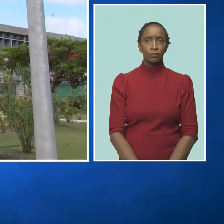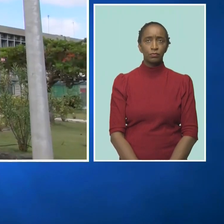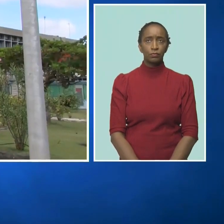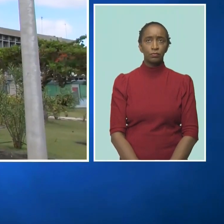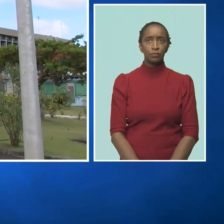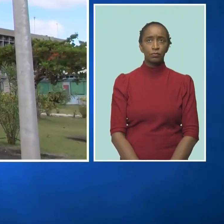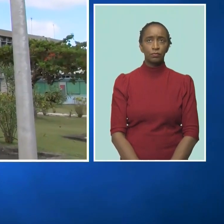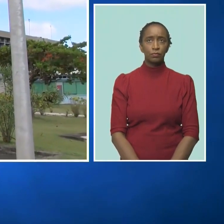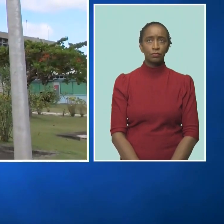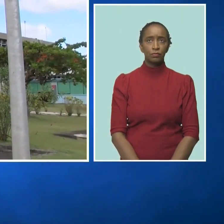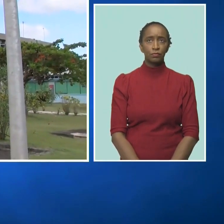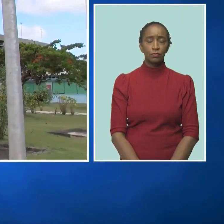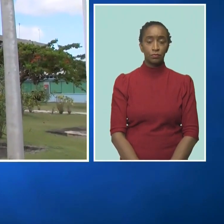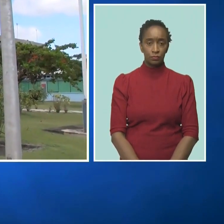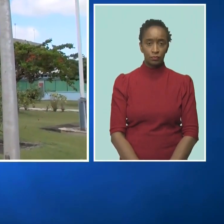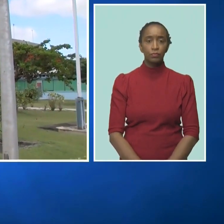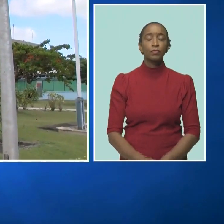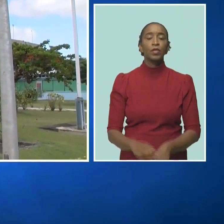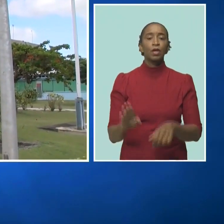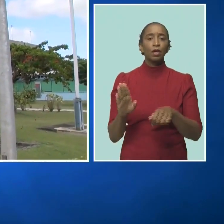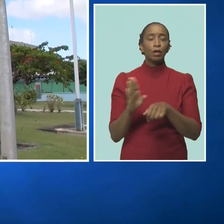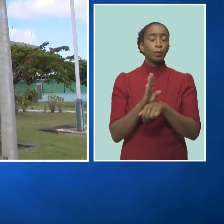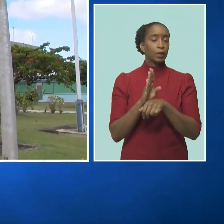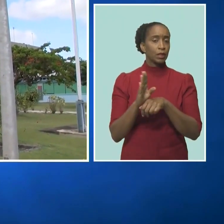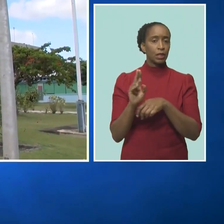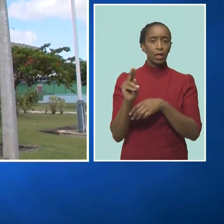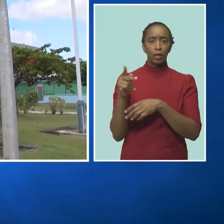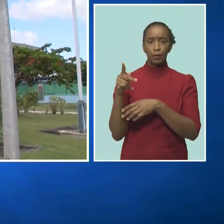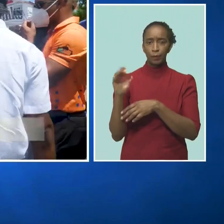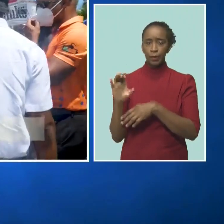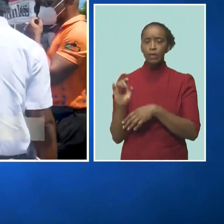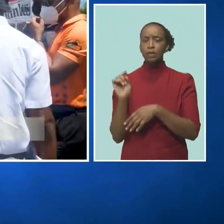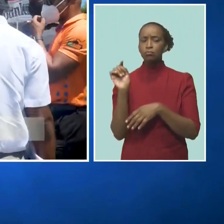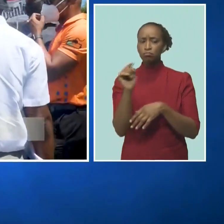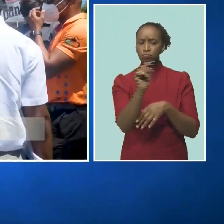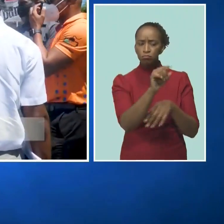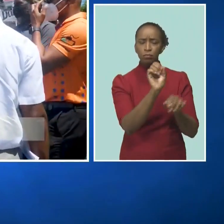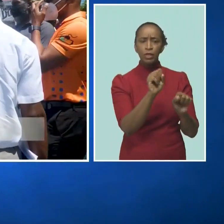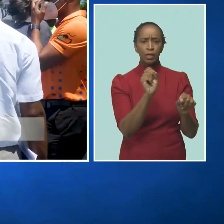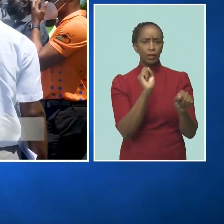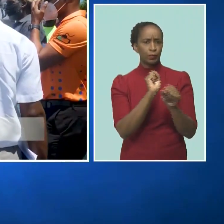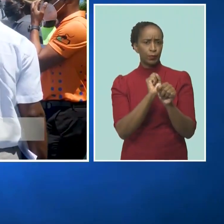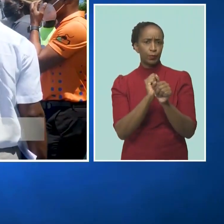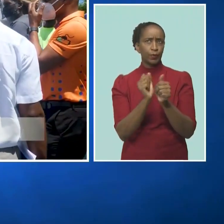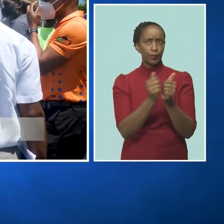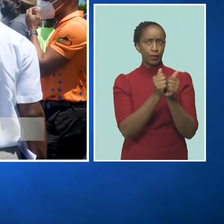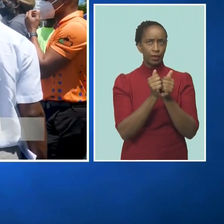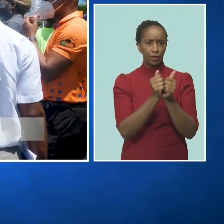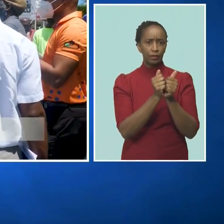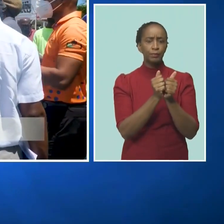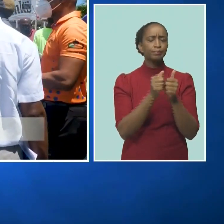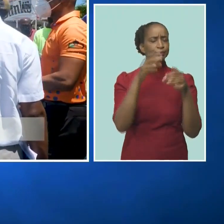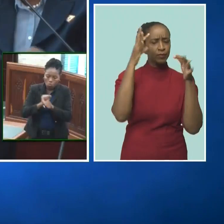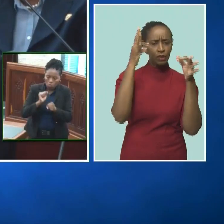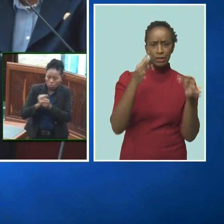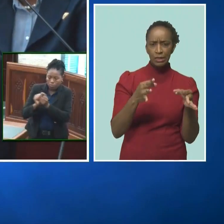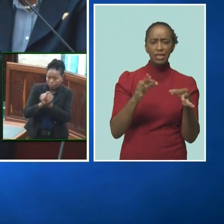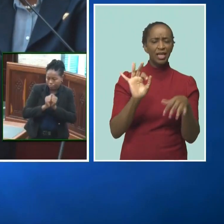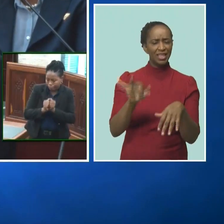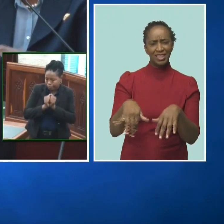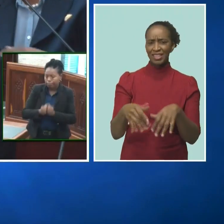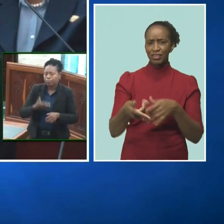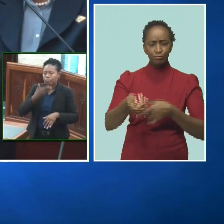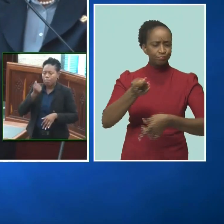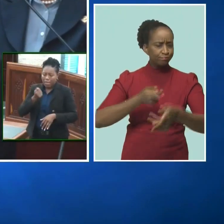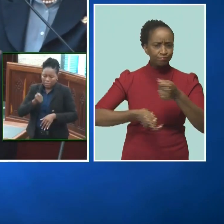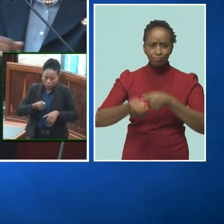that. The company has identified potential partners to work with them to determine how best to get that gas out